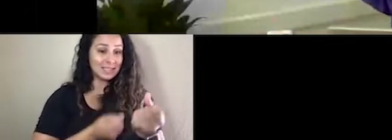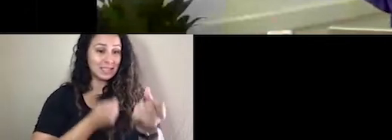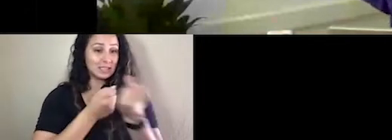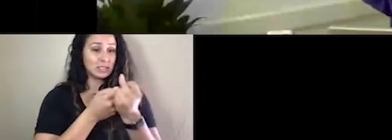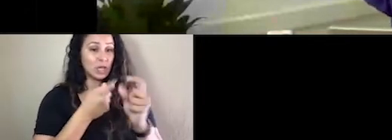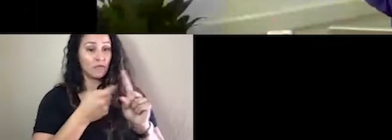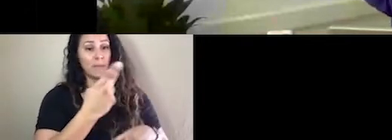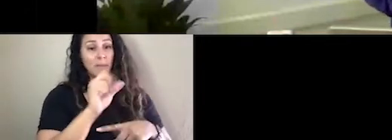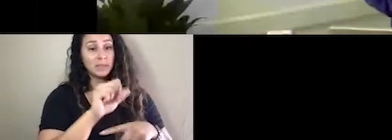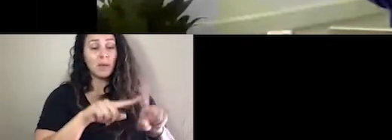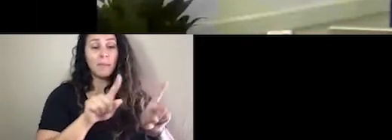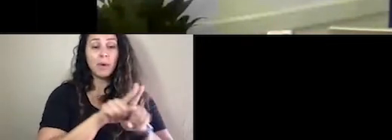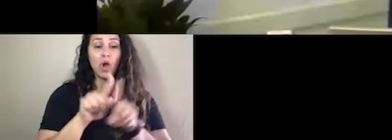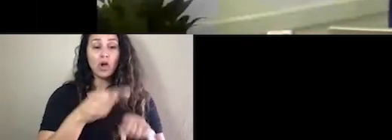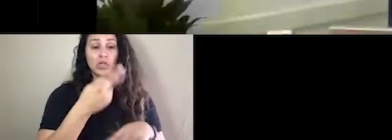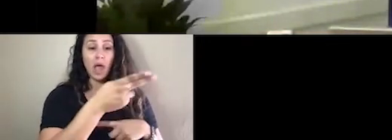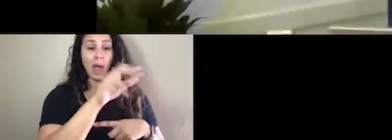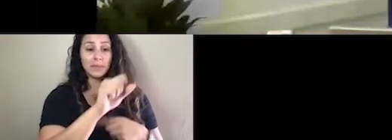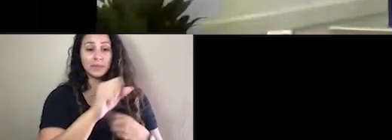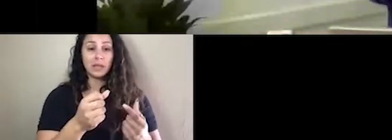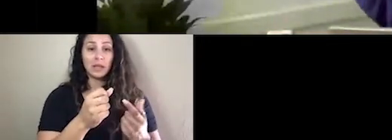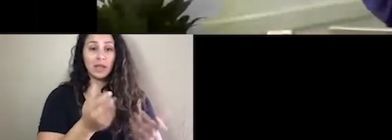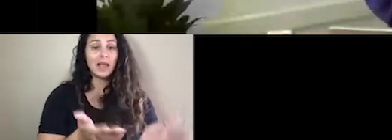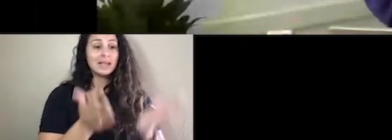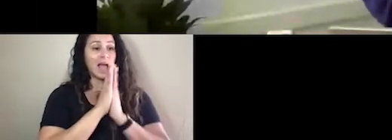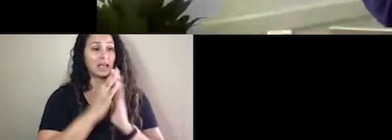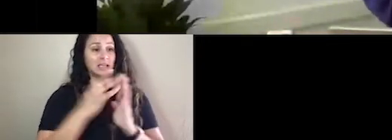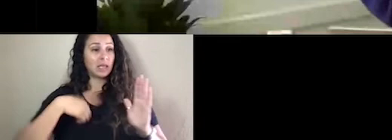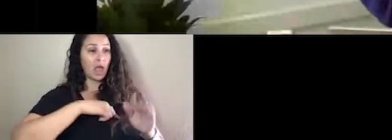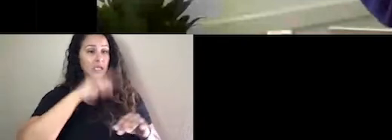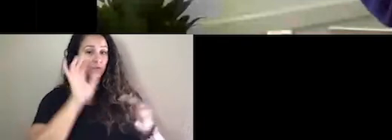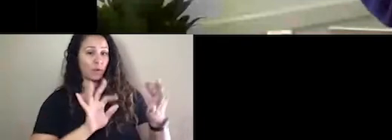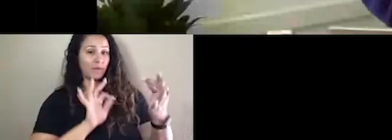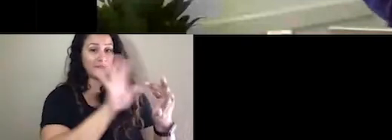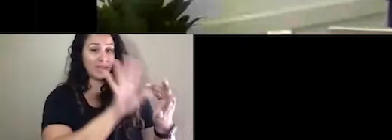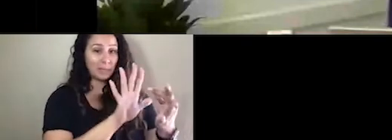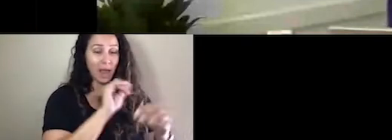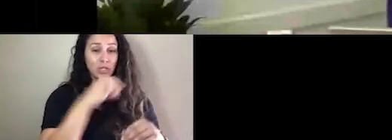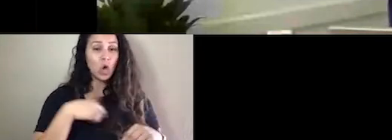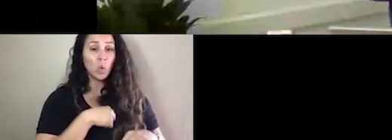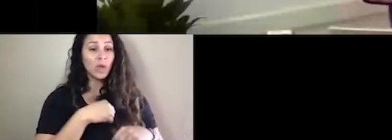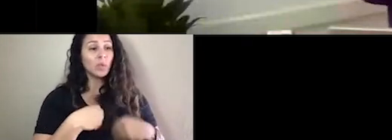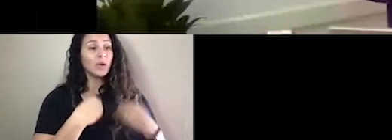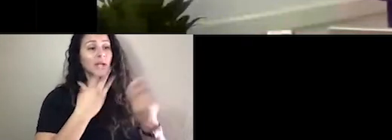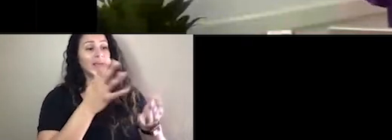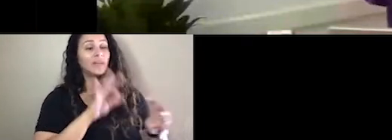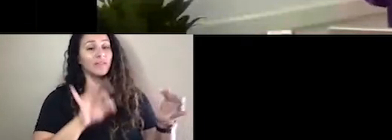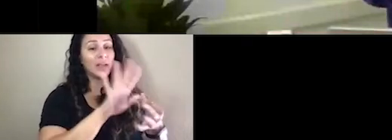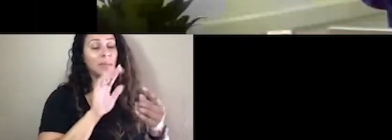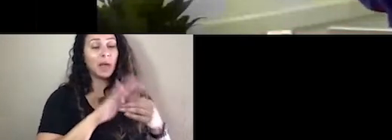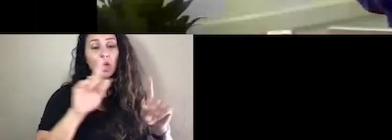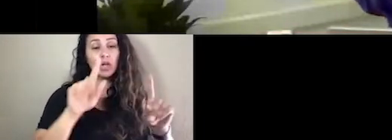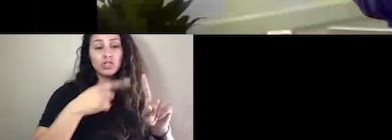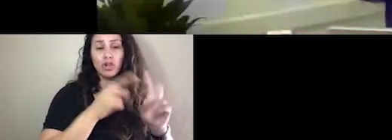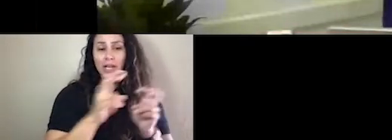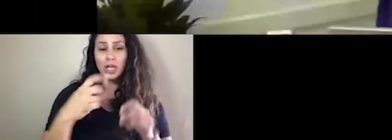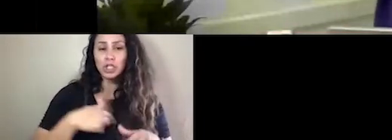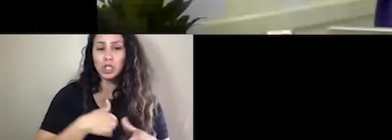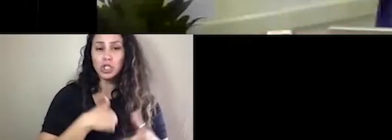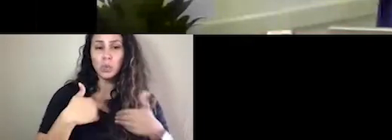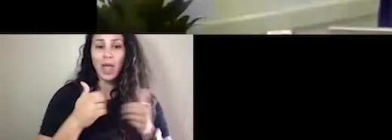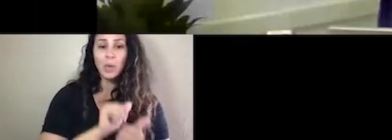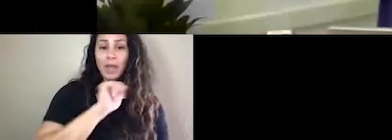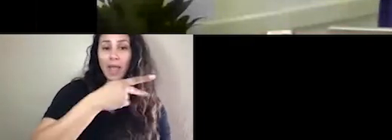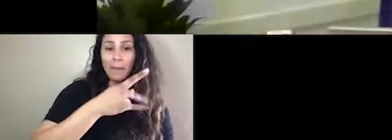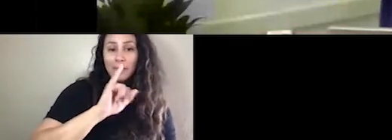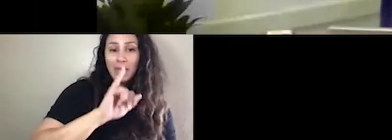but also have feedback from us. So we, for example, were giving feedback on certain issues that we had with API version